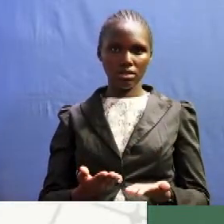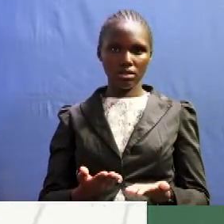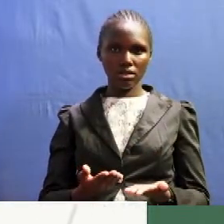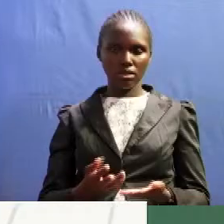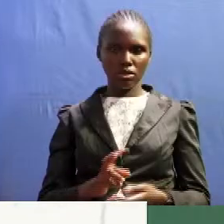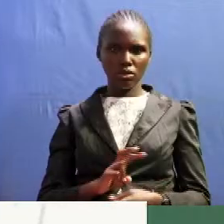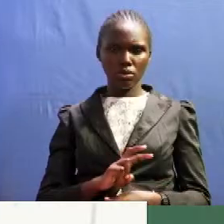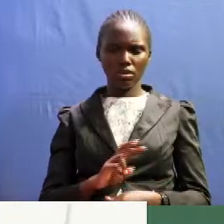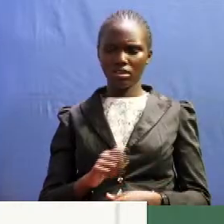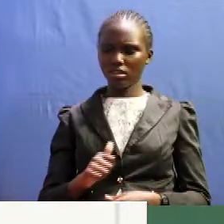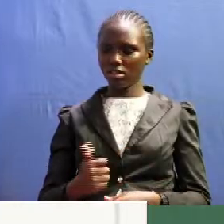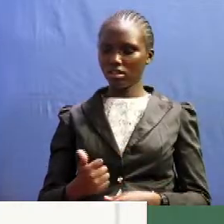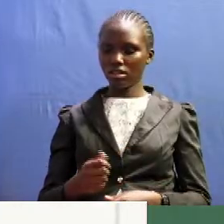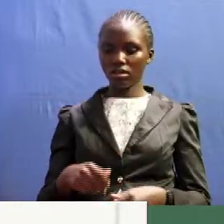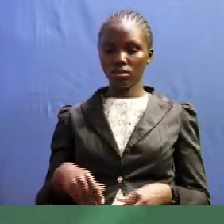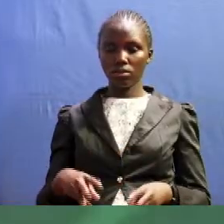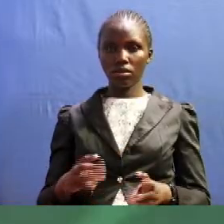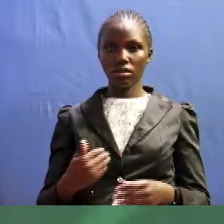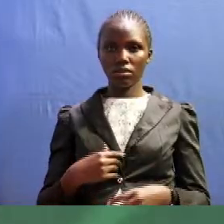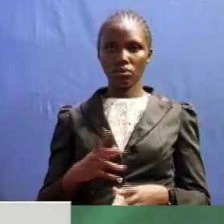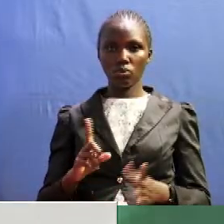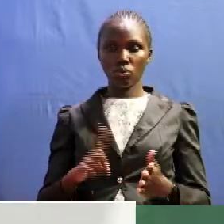to look the other way for what